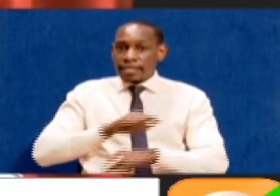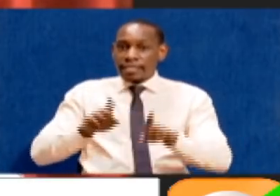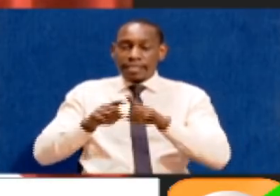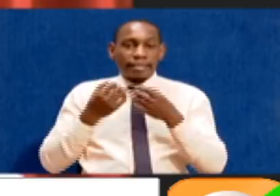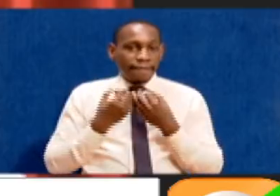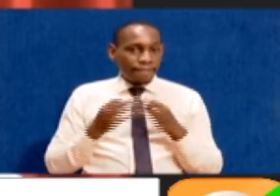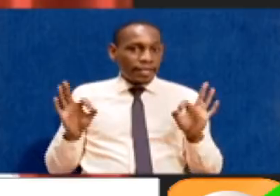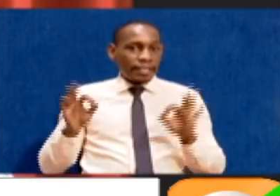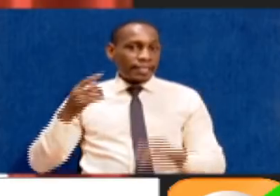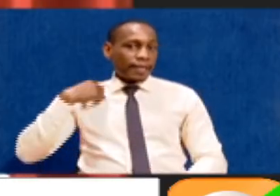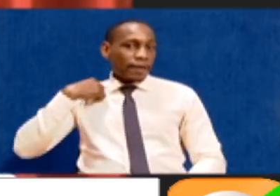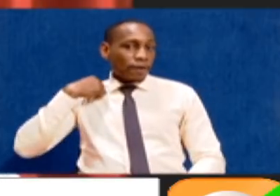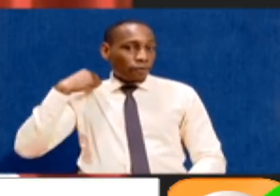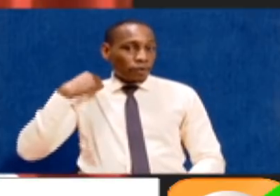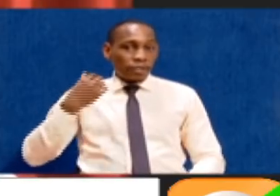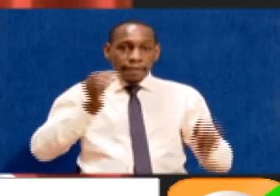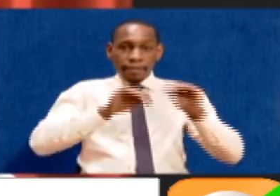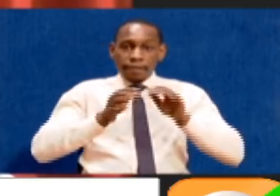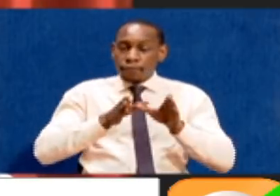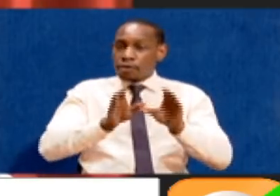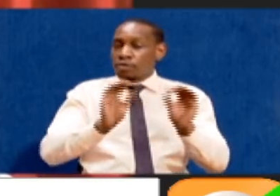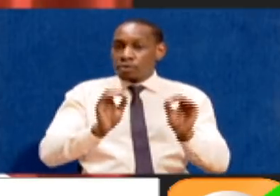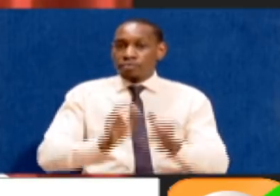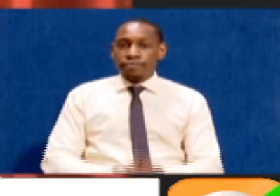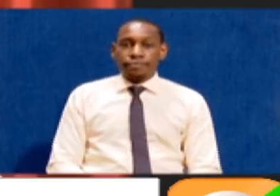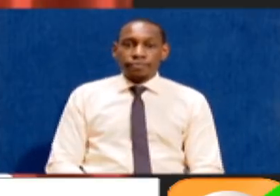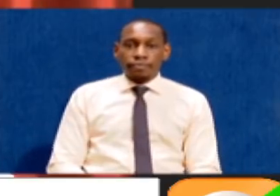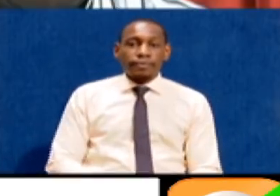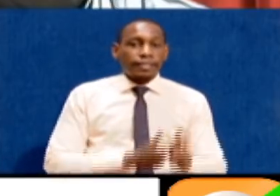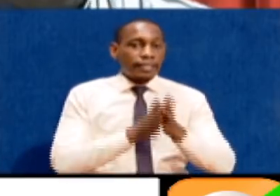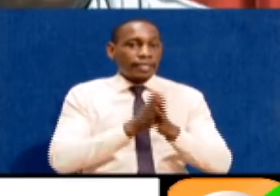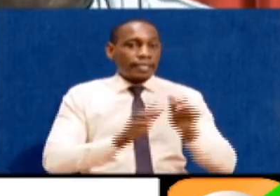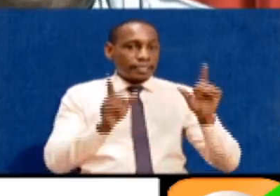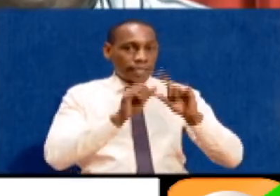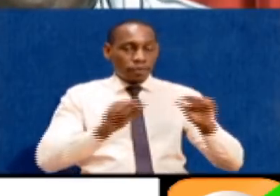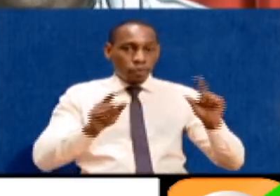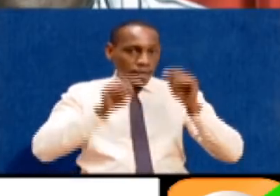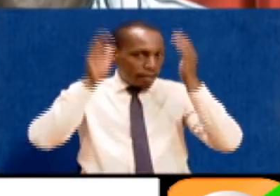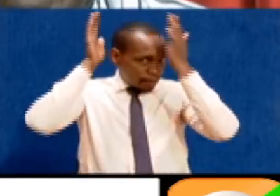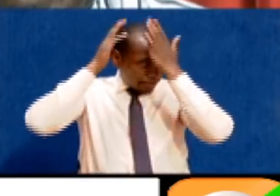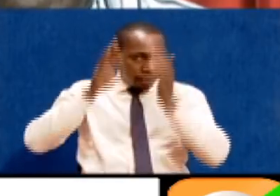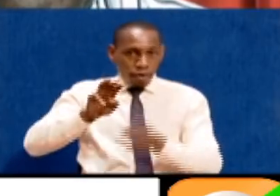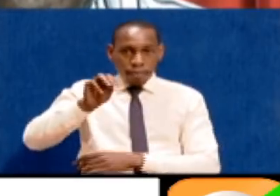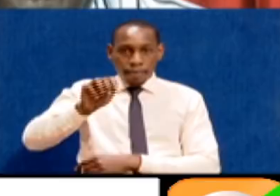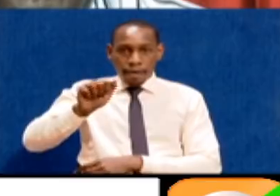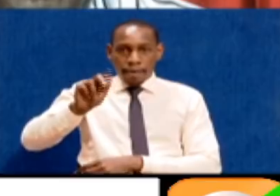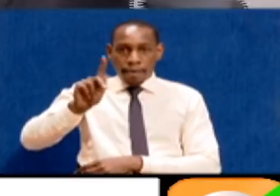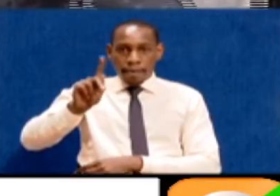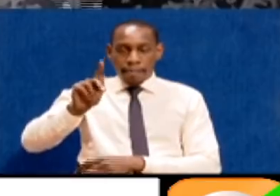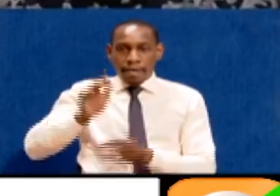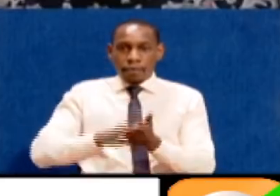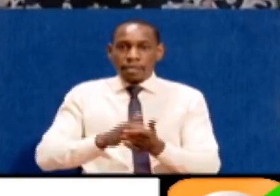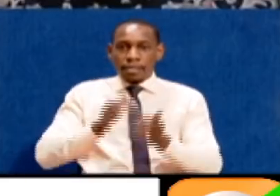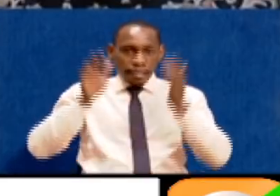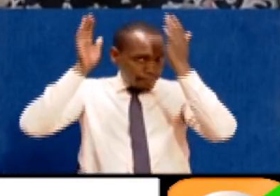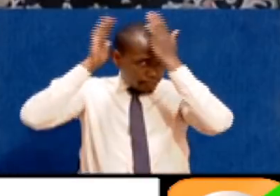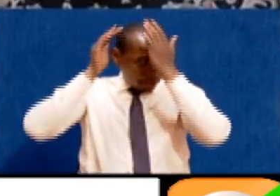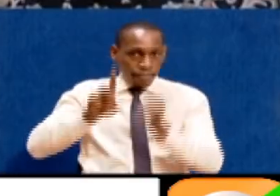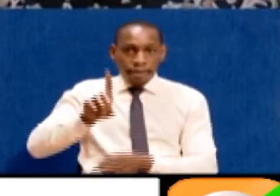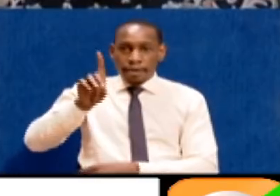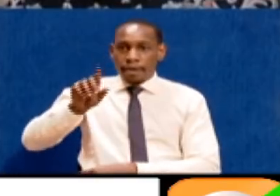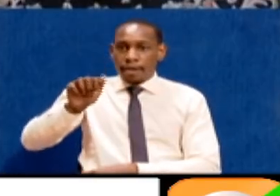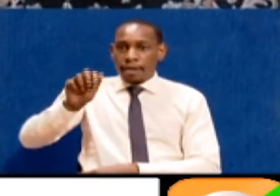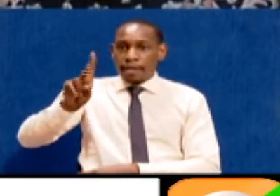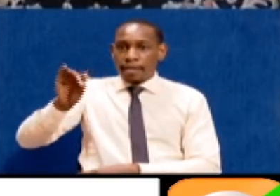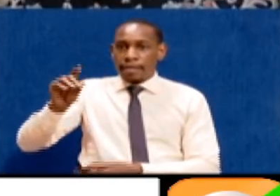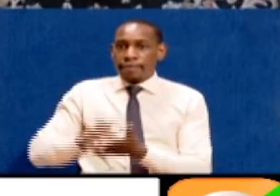is free giving. Very interesting comments there, Bishop Mark Kariuki, and of course Bishop David Oginde. We do need to take a quick